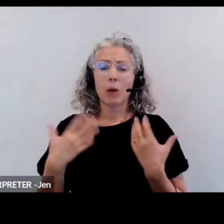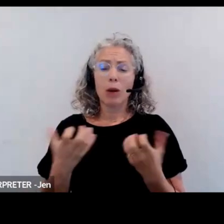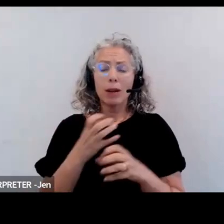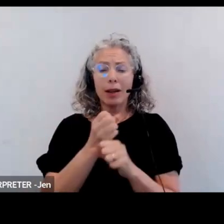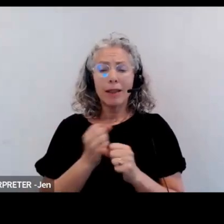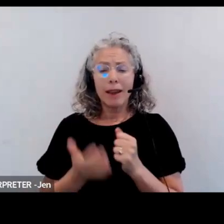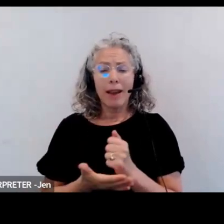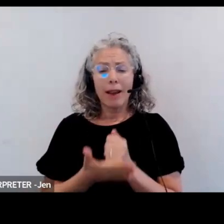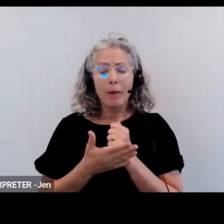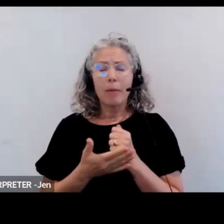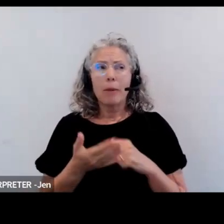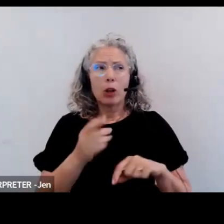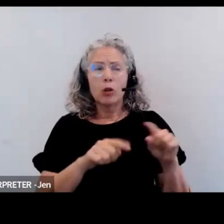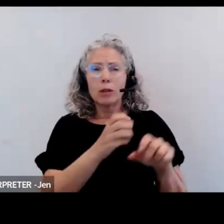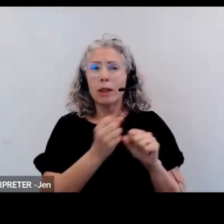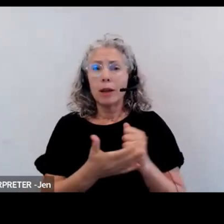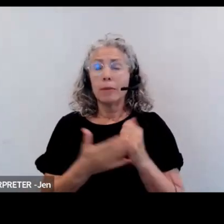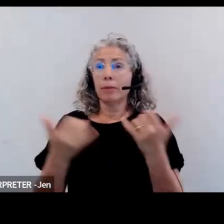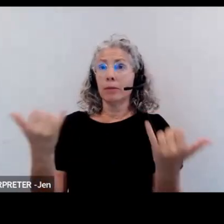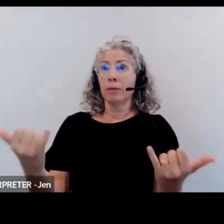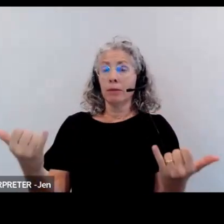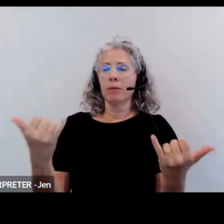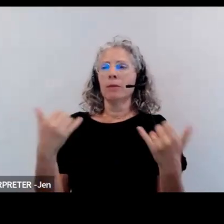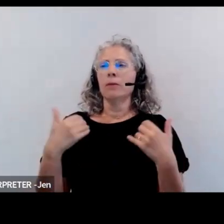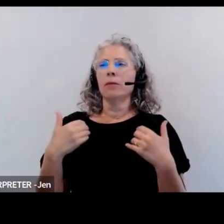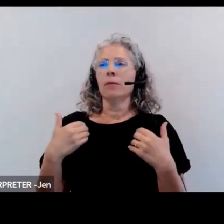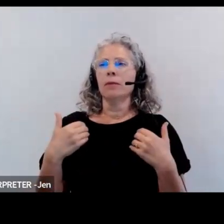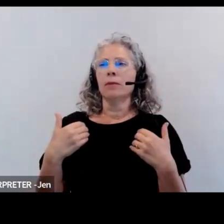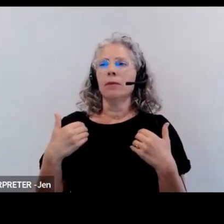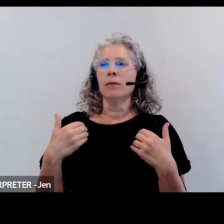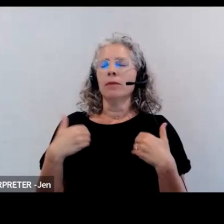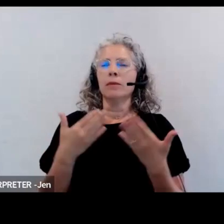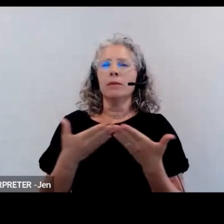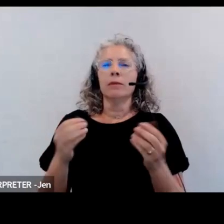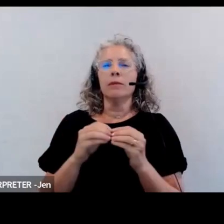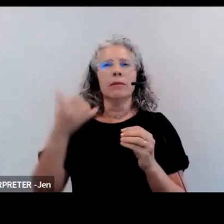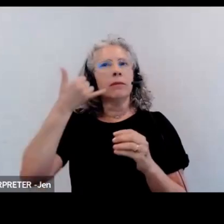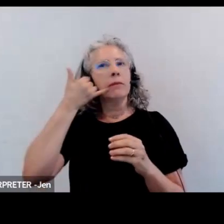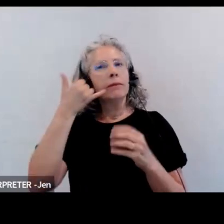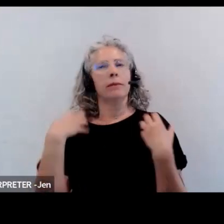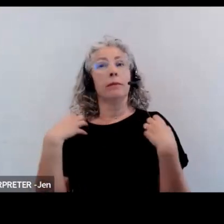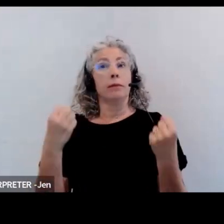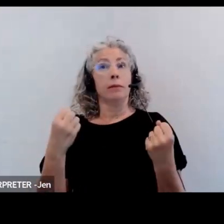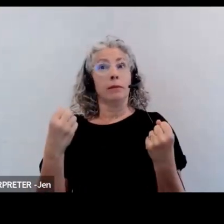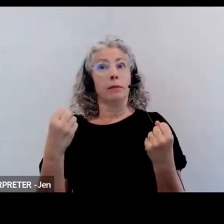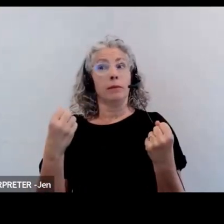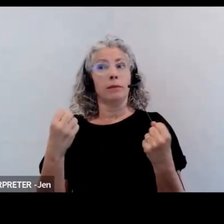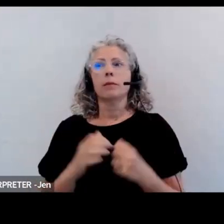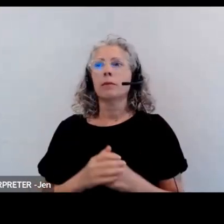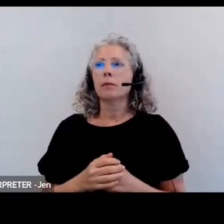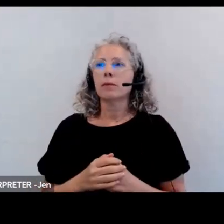and not being able to. Right now we have things, more telehealth, et cetera. But with